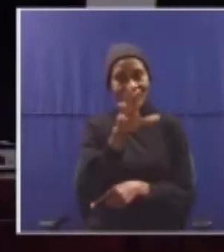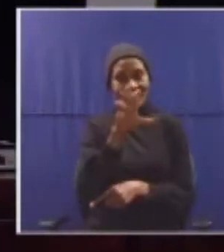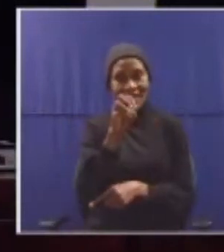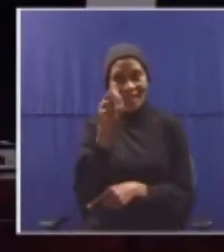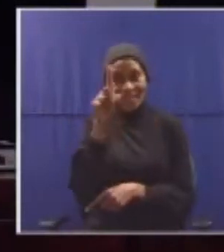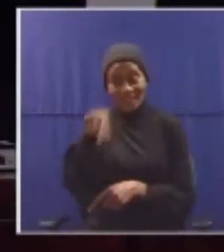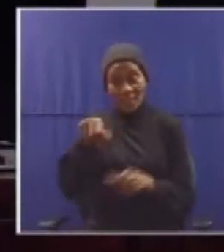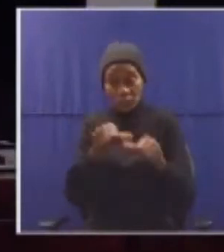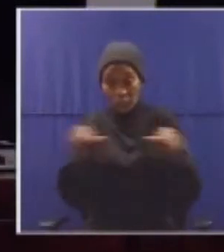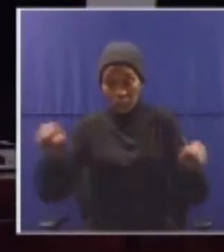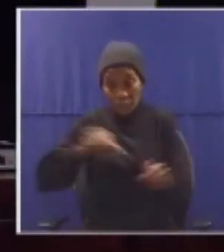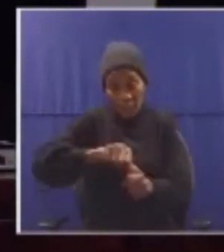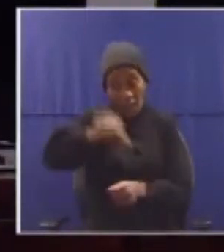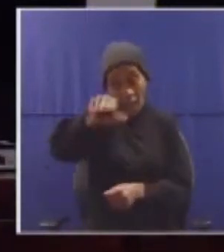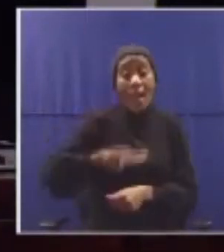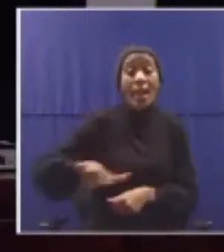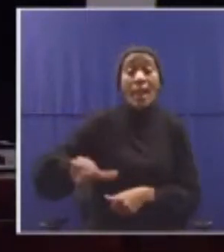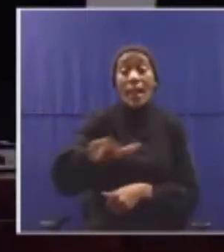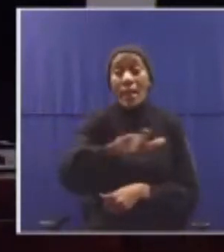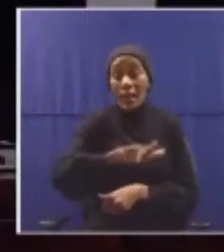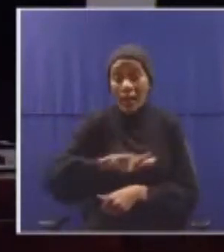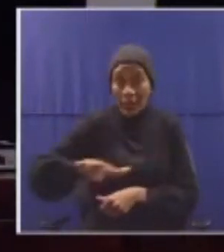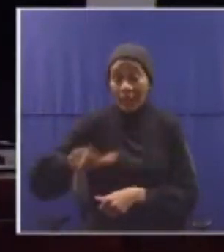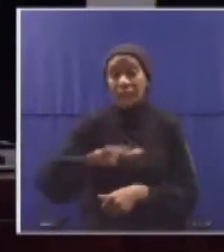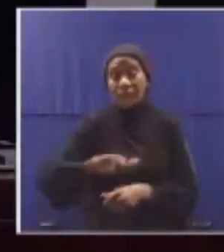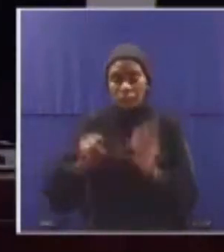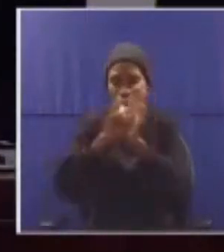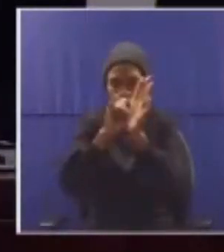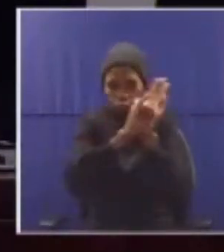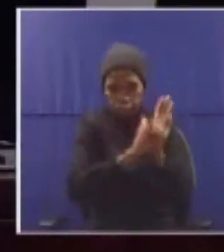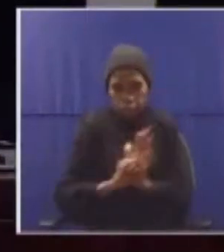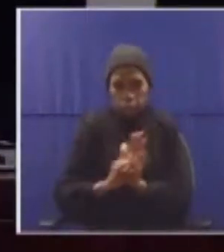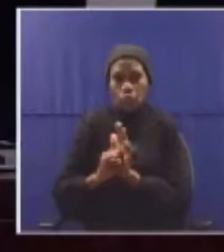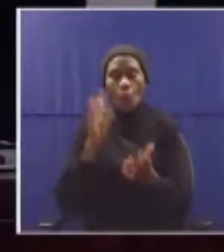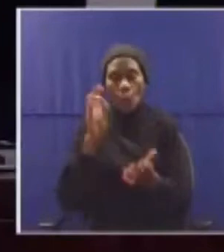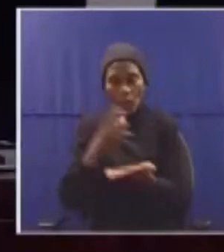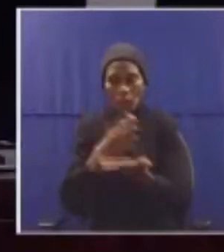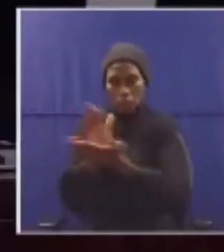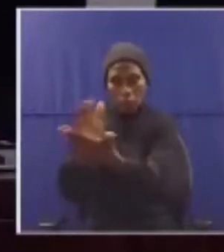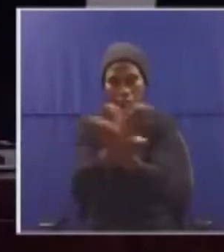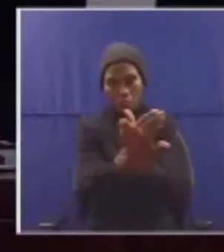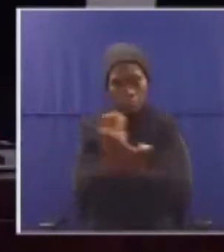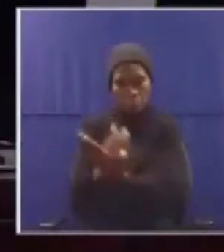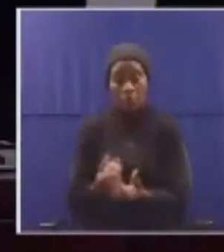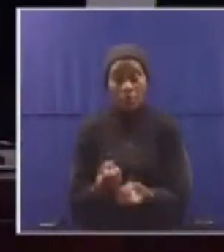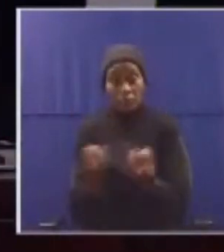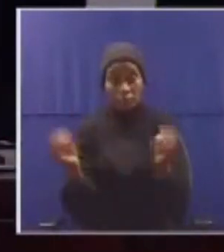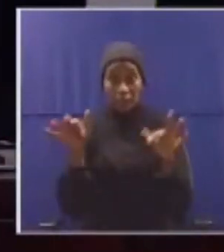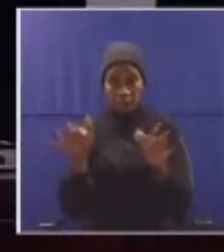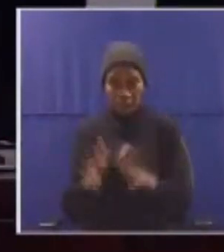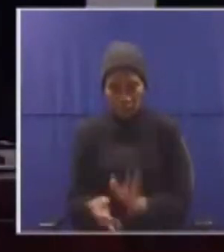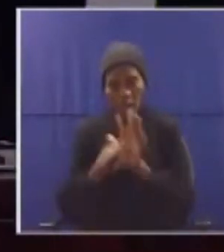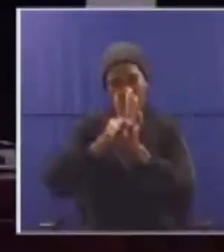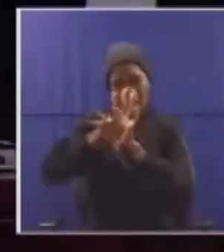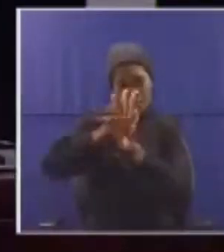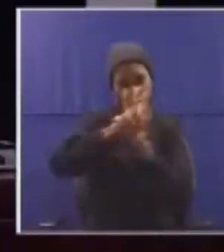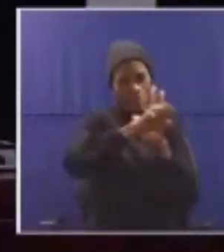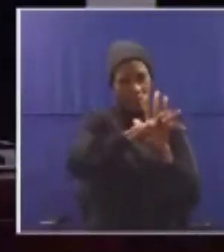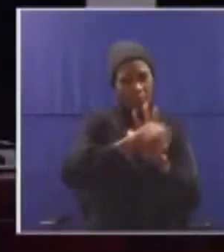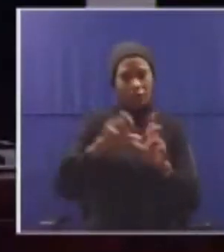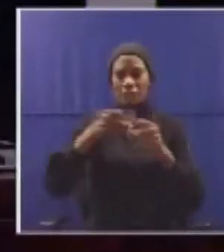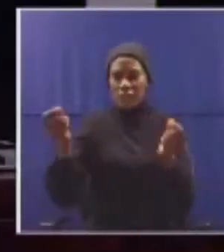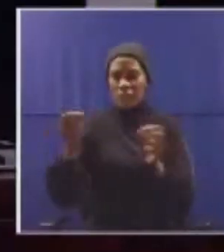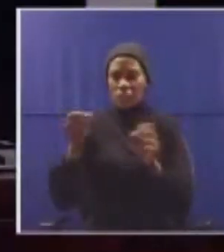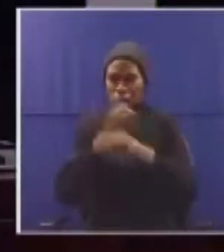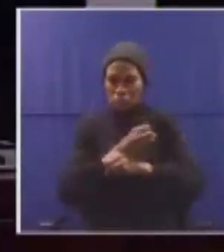700,000 hectares of state land were identified for redistribution, and advertisements were circulated